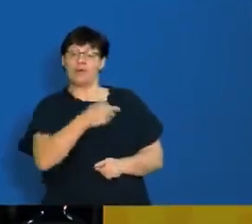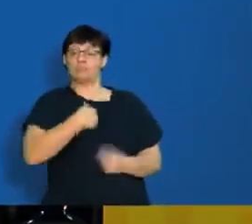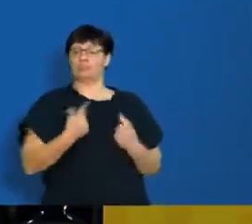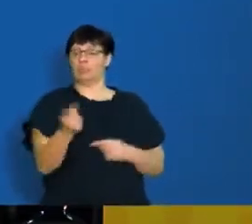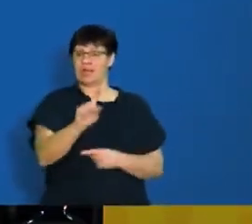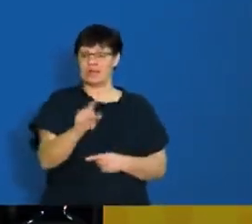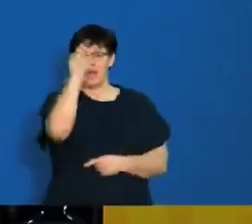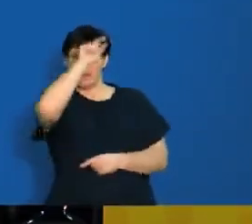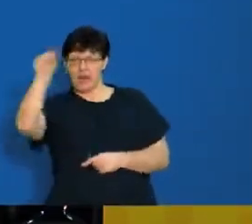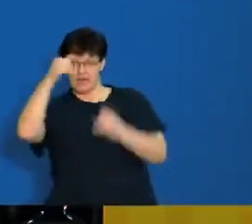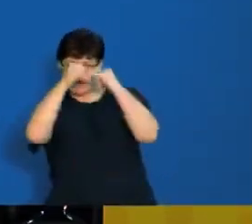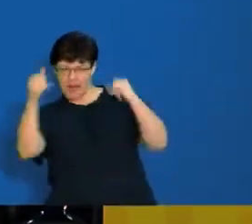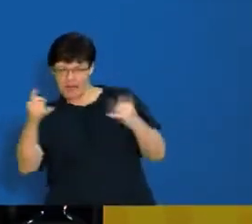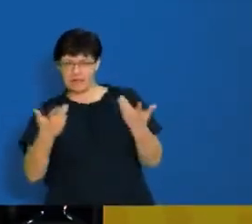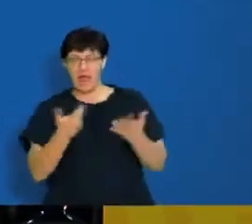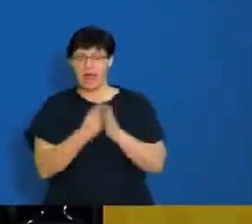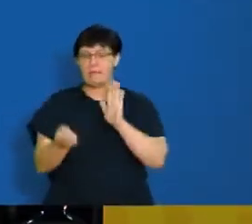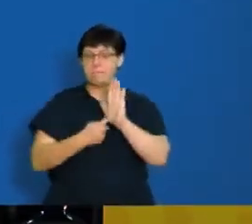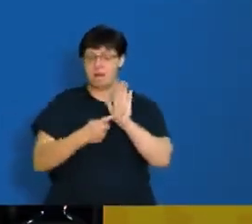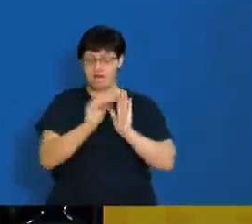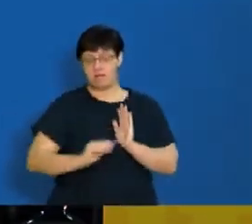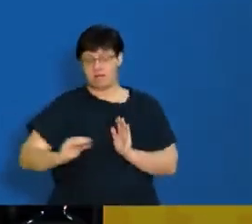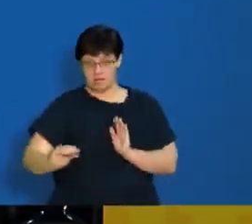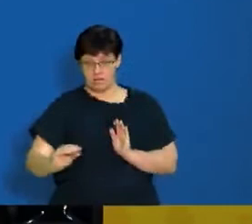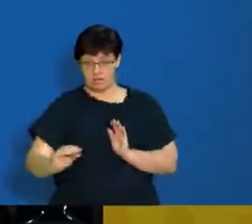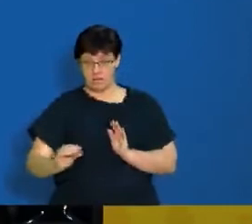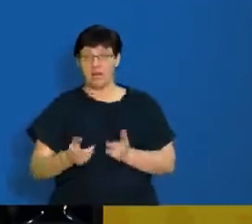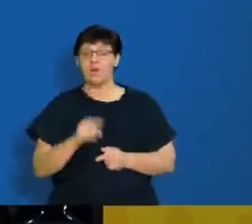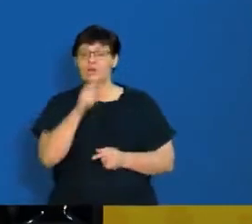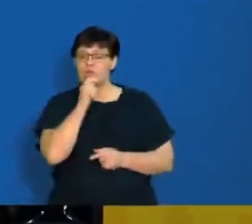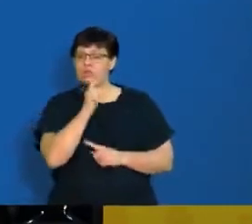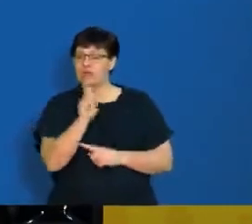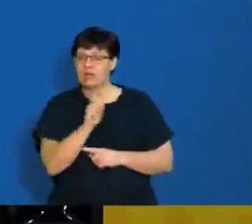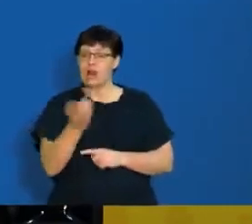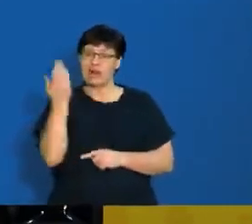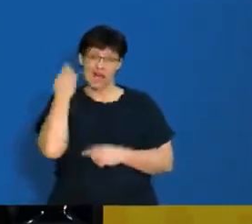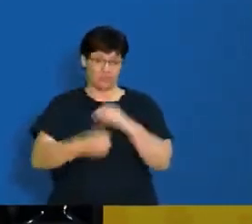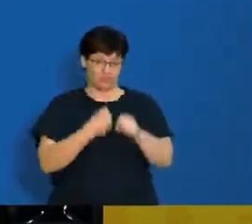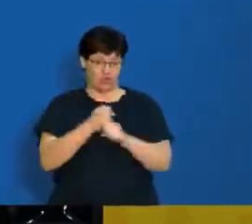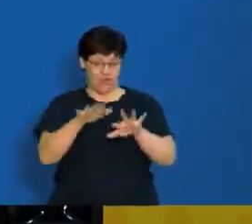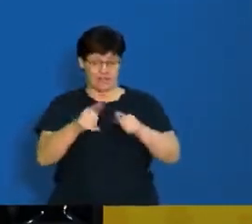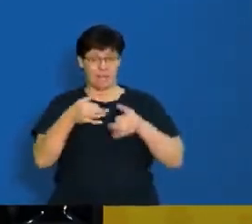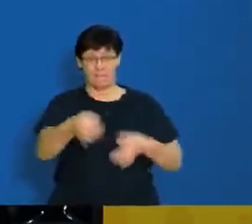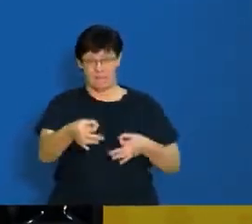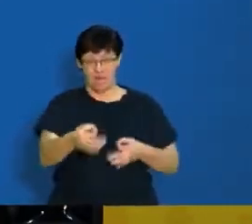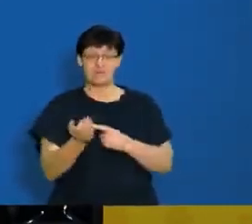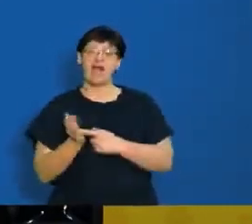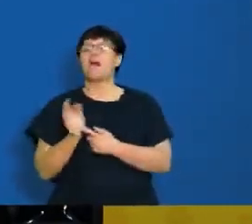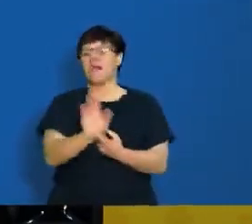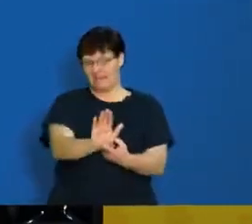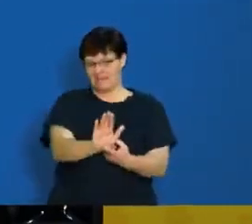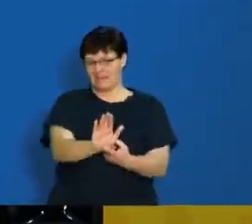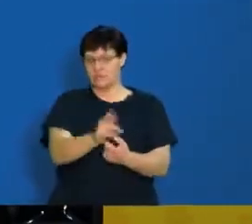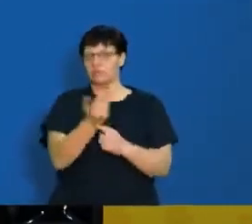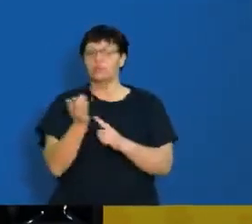and highlight, and also the mark allocation. We will be using last year's exam paper as an exemplar to